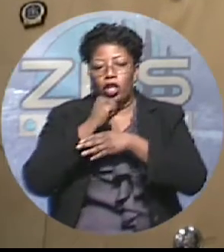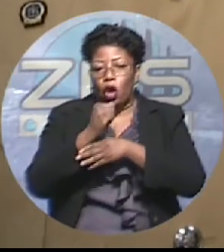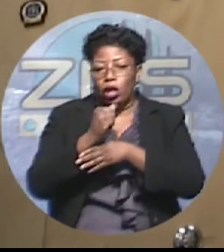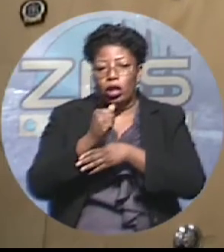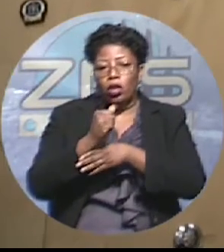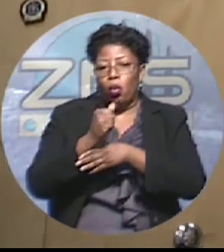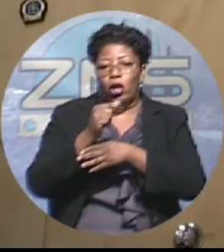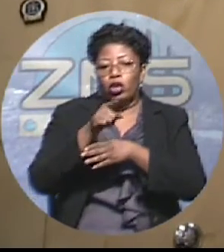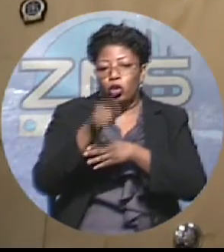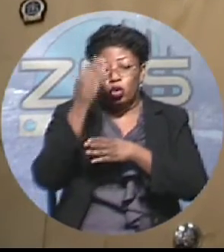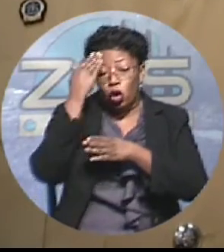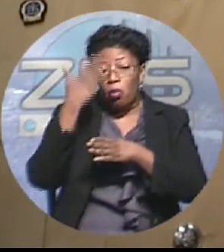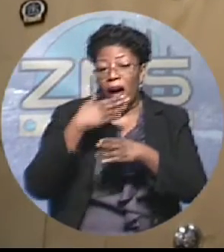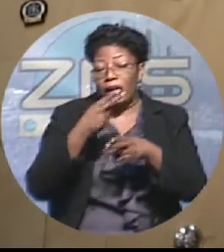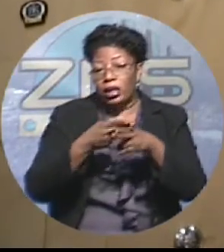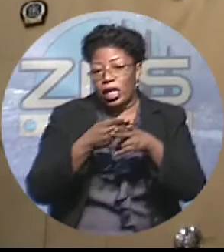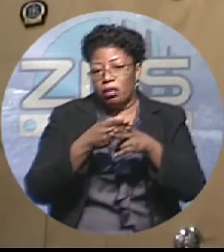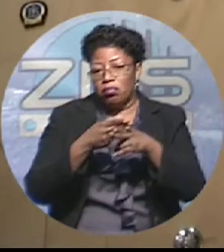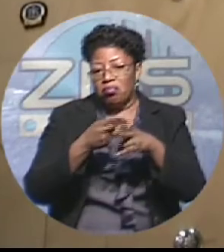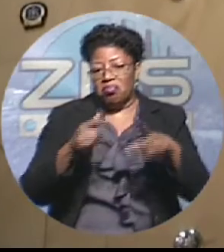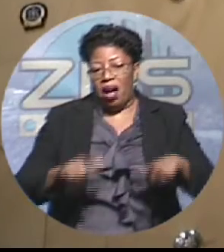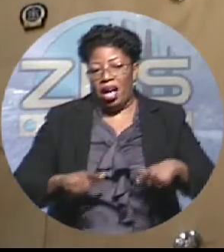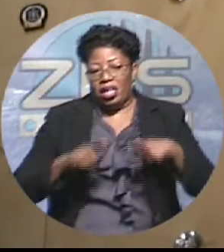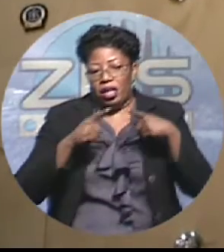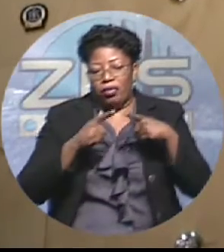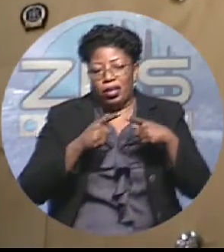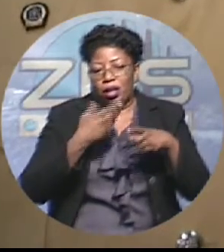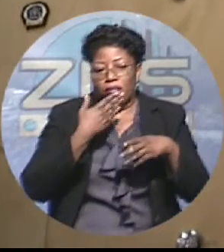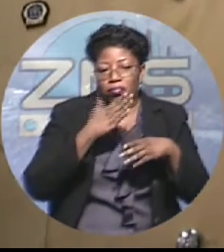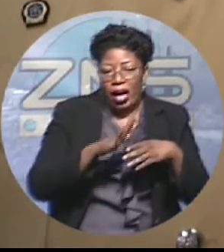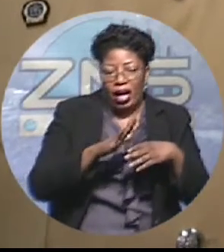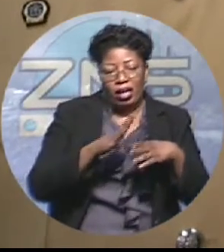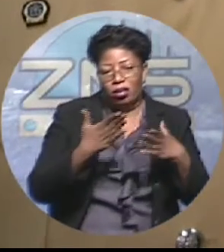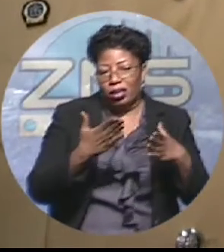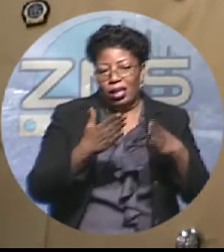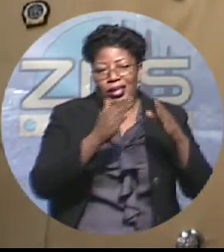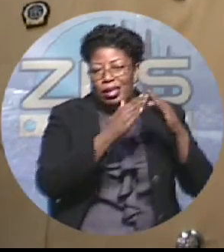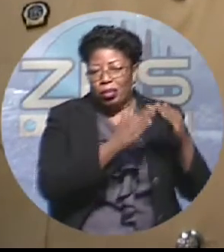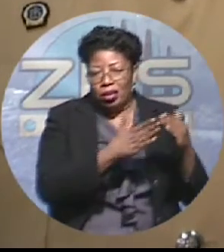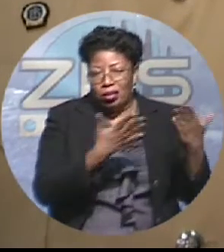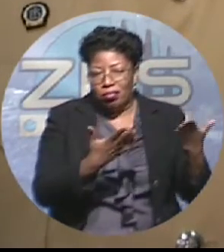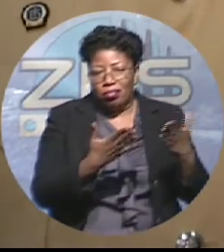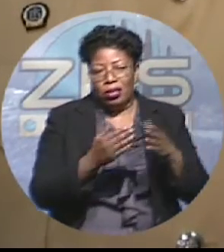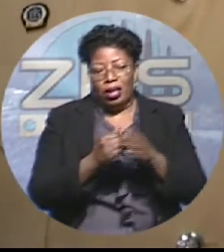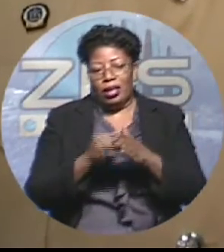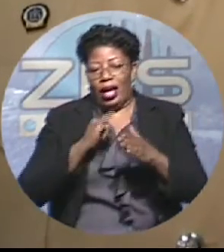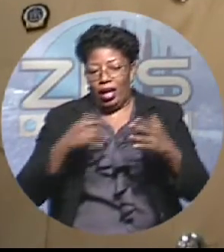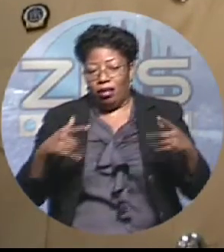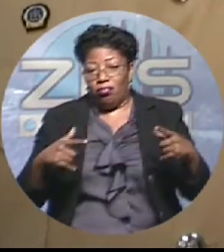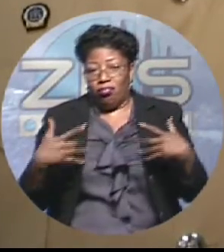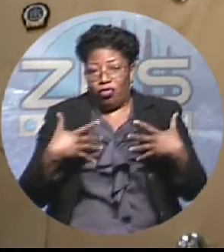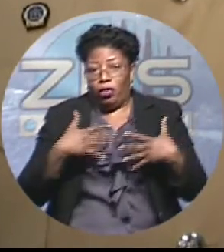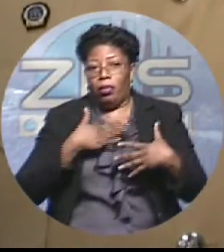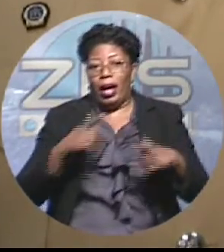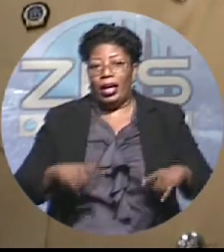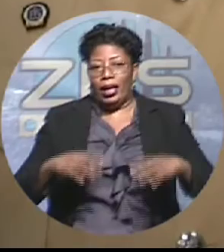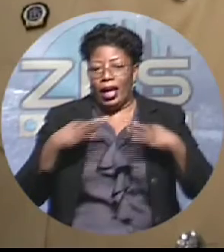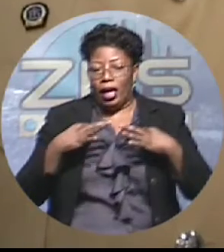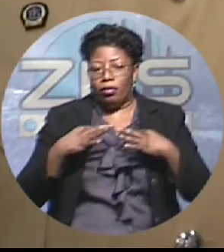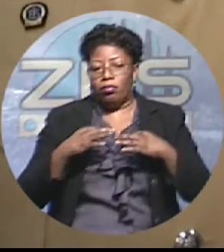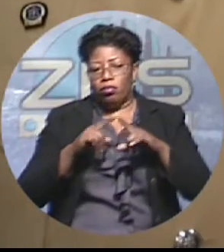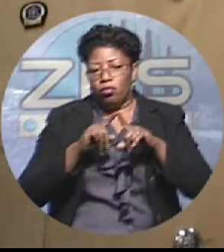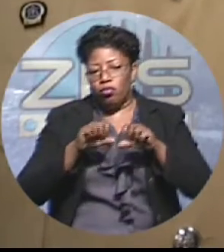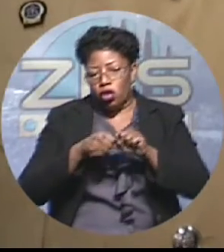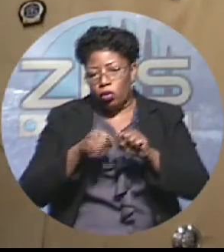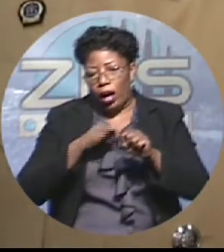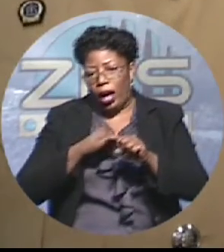known. I live in a difficult neighborhood. I live near to where these bad people are, and I fear for my life. But I'm prepared in privacy,